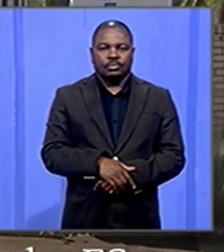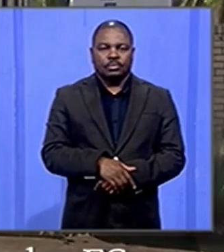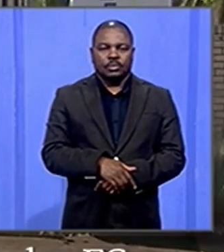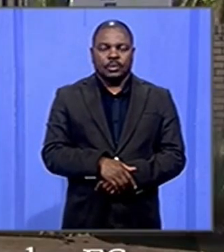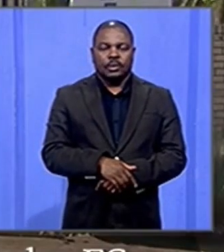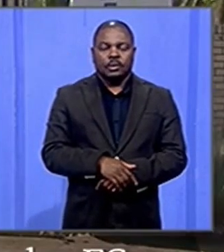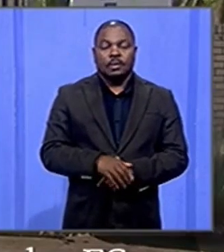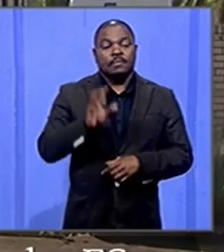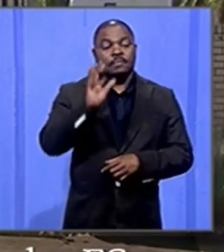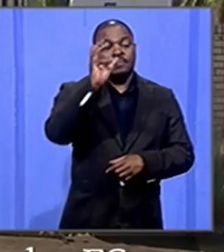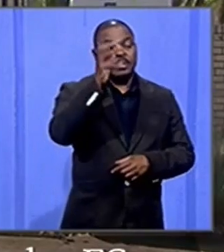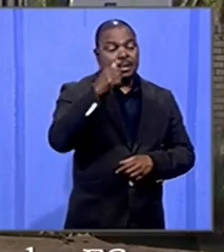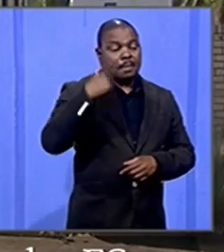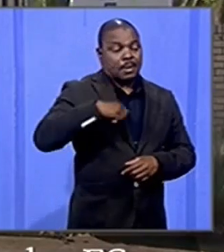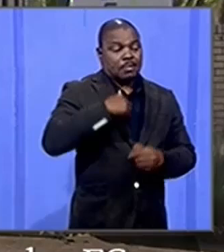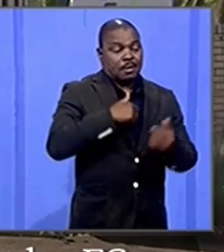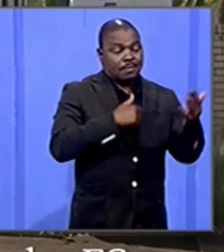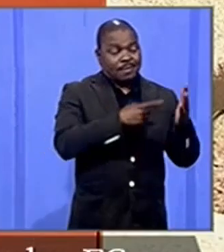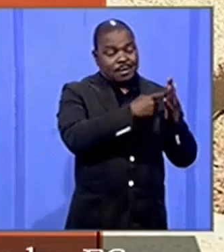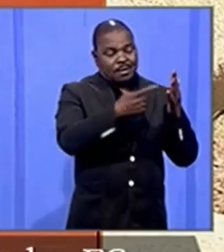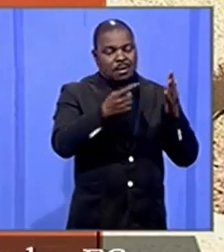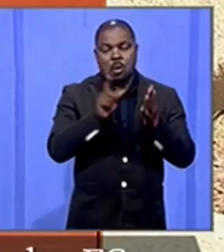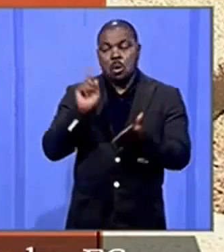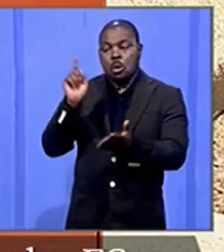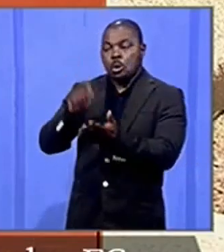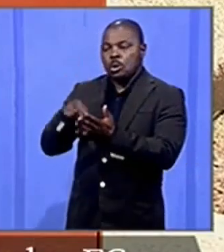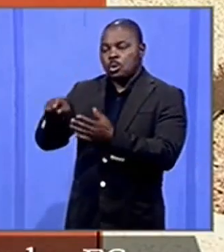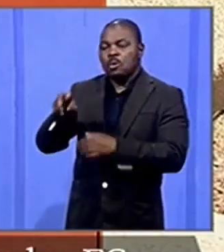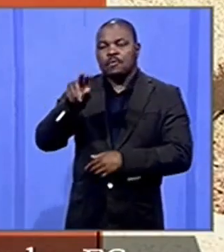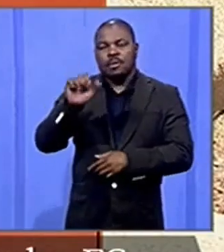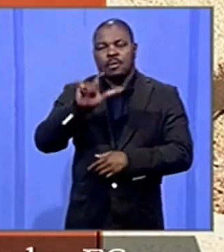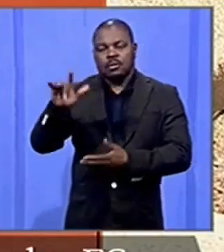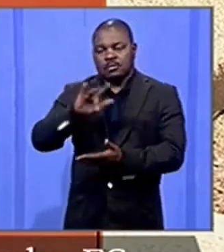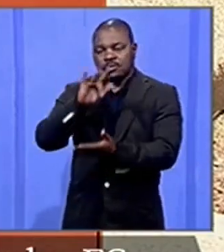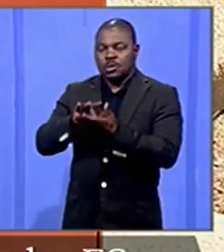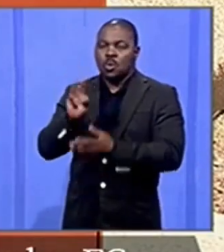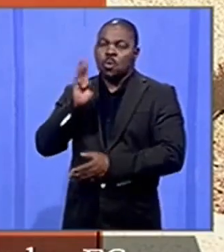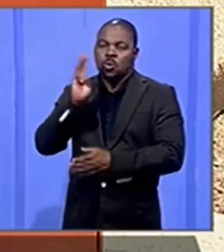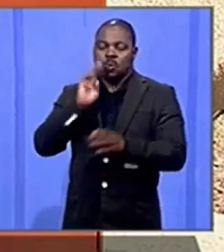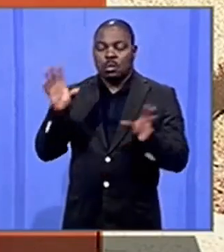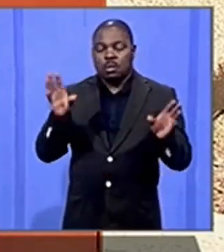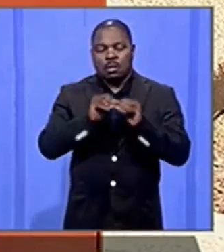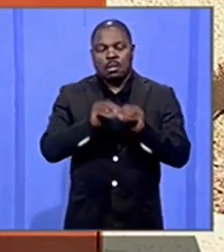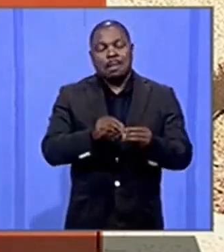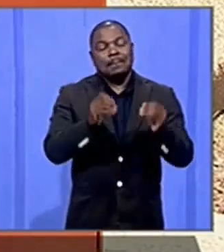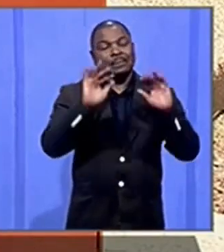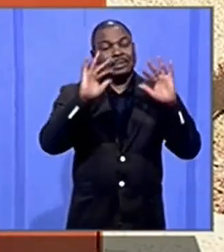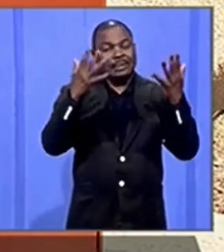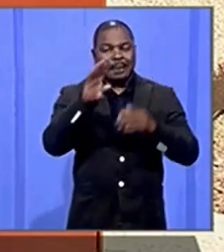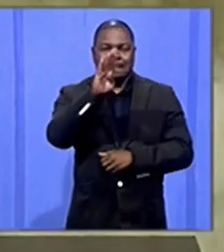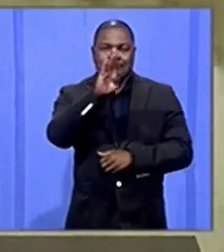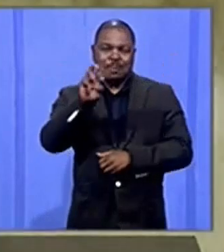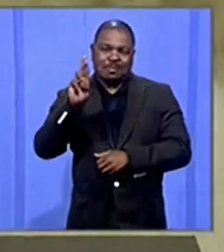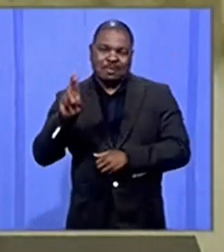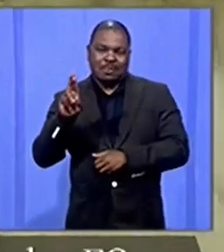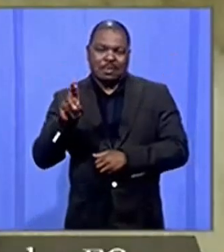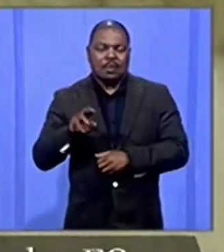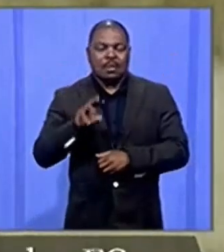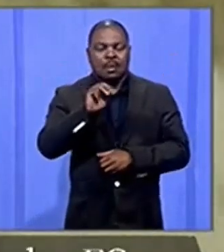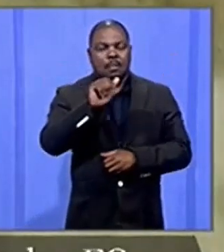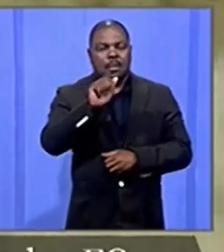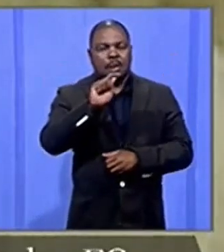Bomasepala ba mo Freistata ba le batlhano ba kolota setheo sa Vaal Central Water dibilione di le 10 tsa diranta. Masepala wa